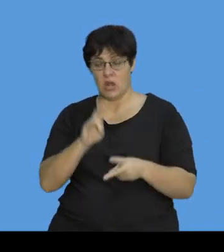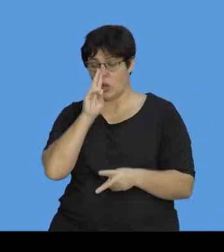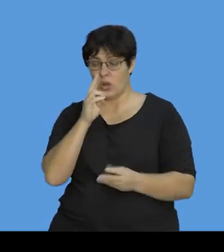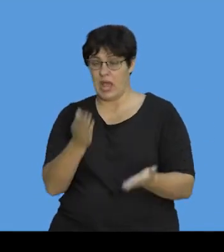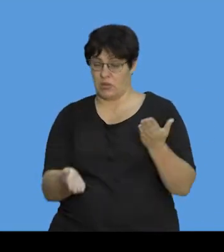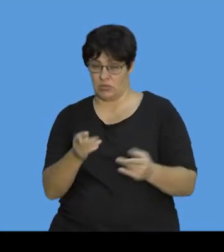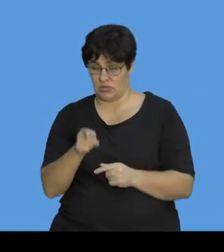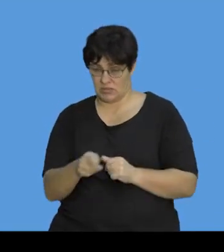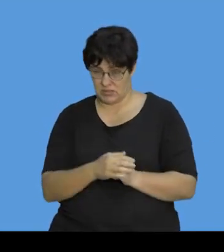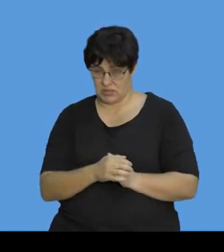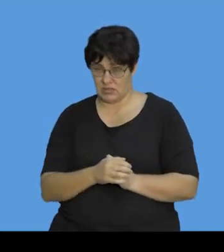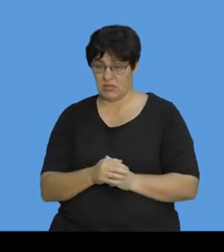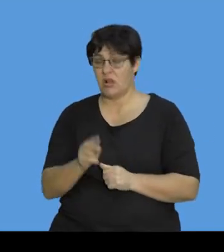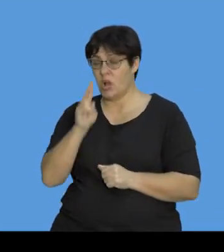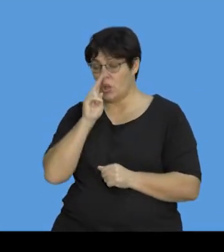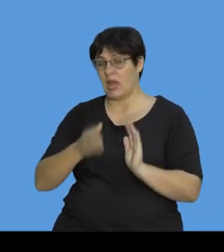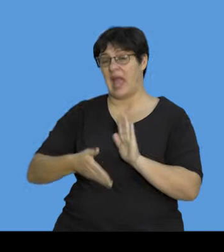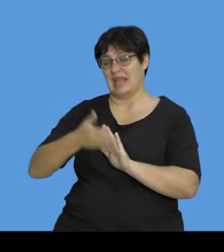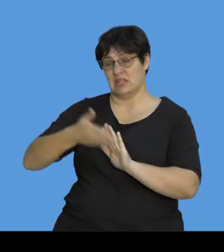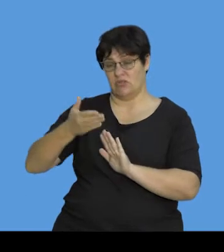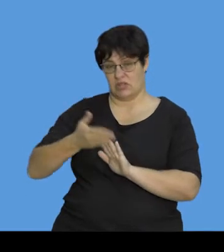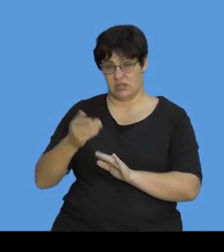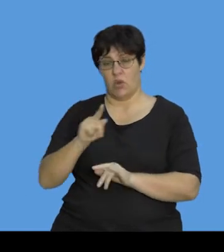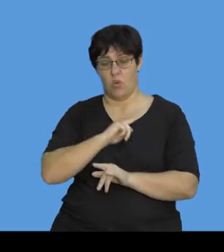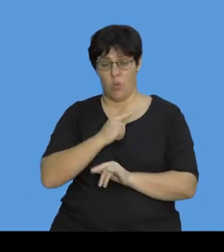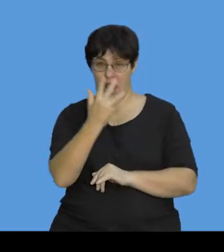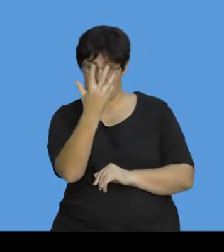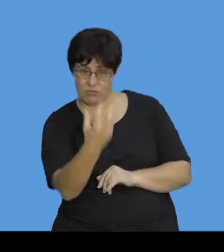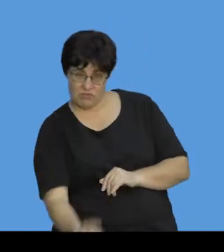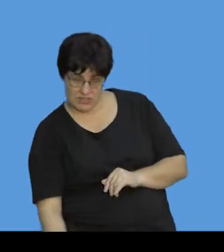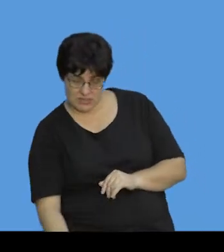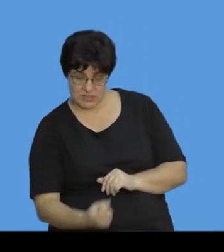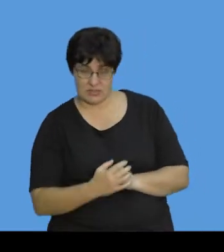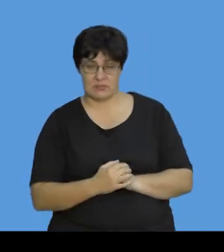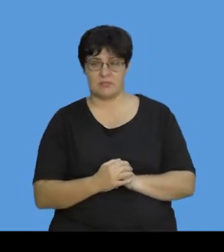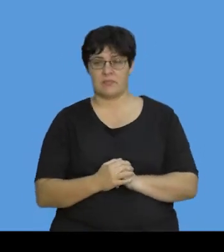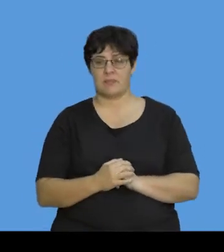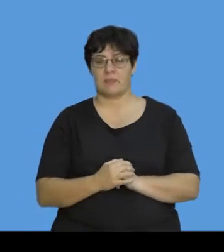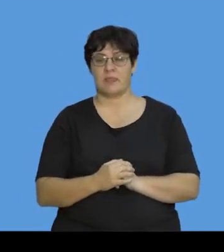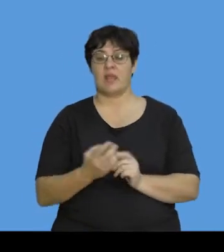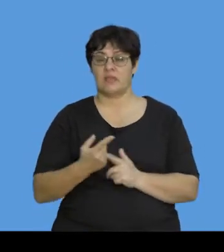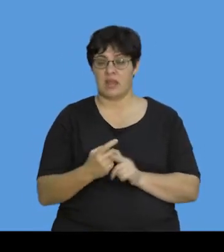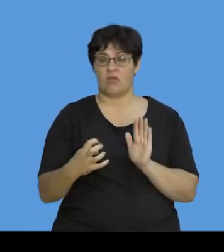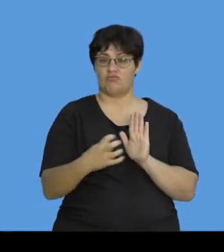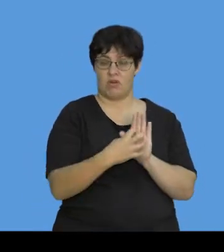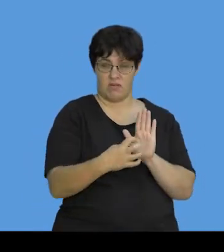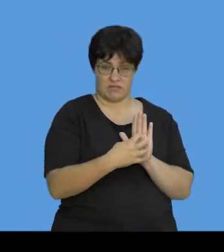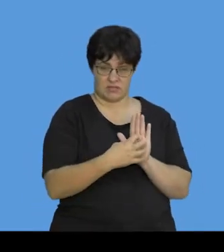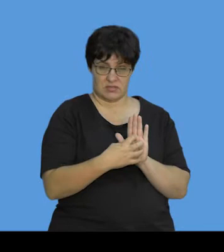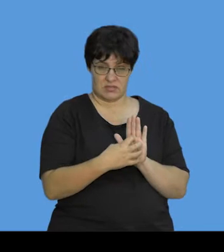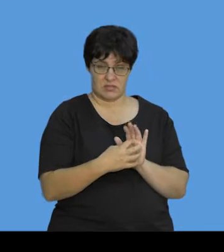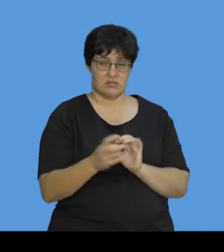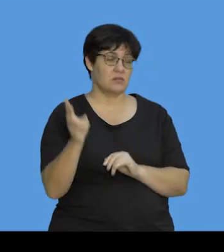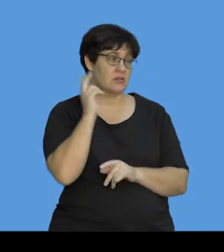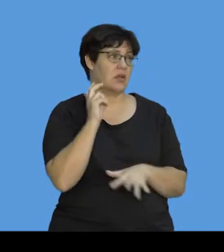equations. We have to talk about acceleration due to gravity, because that's really important. Then we're going to do graphs, and I can hear